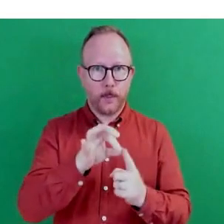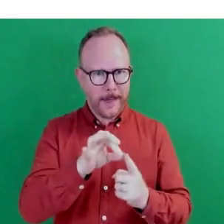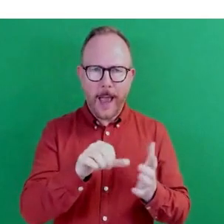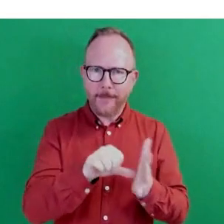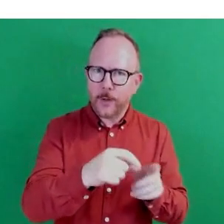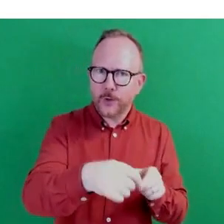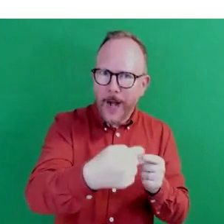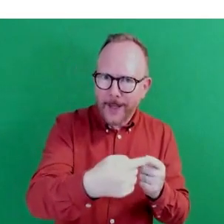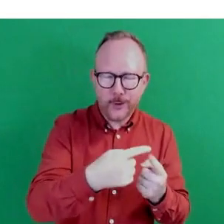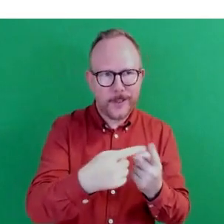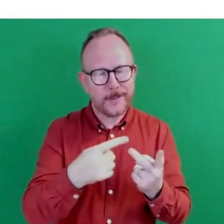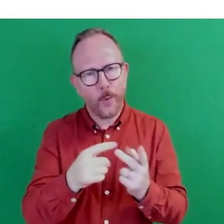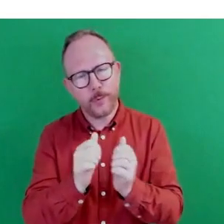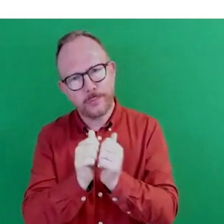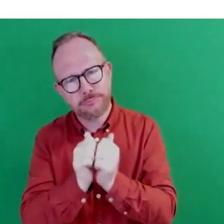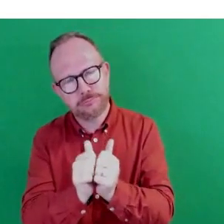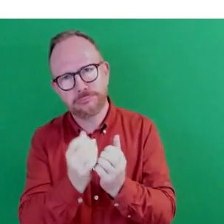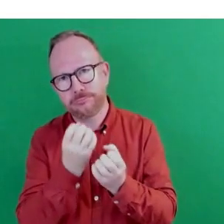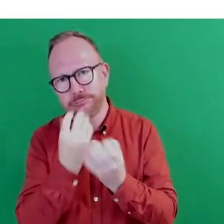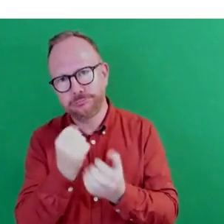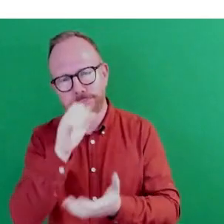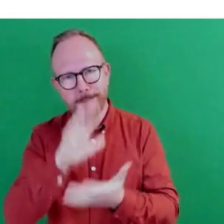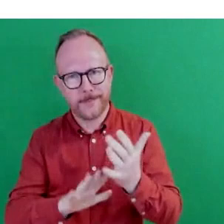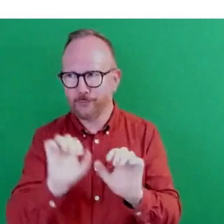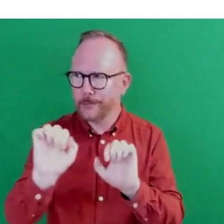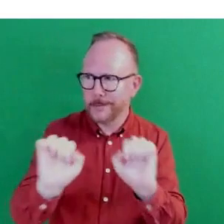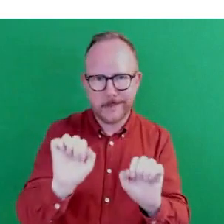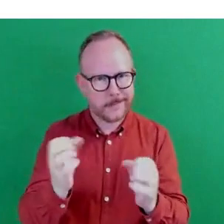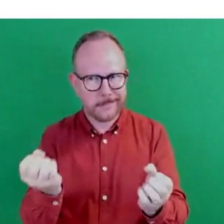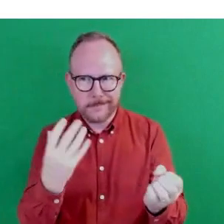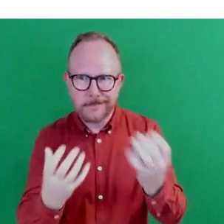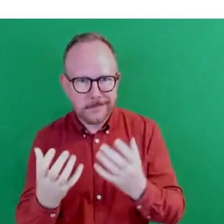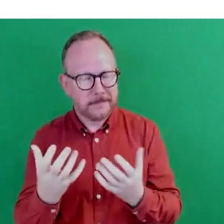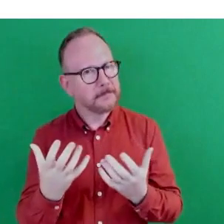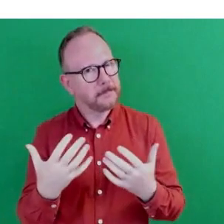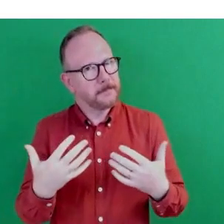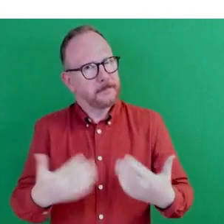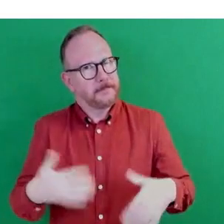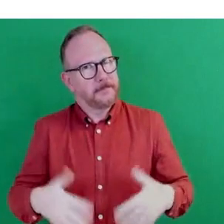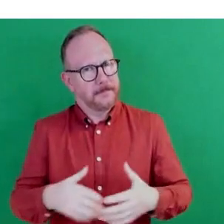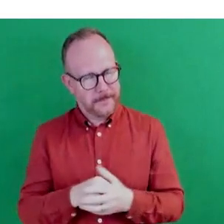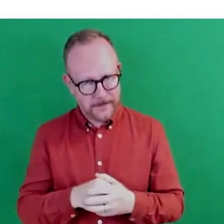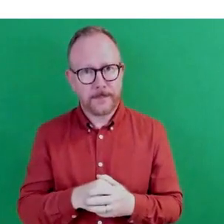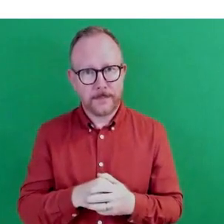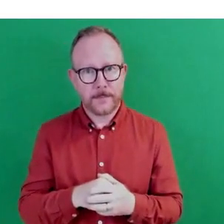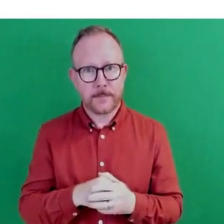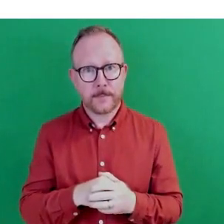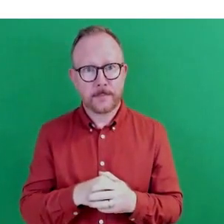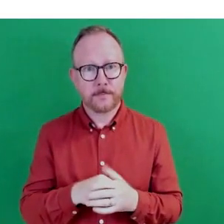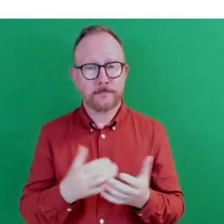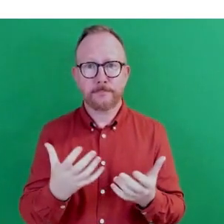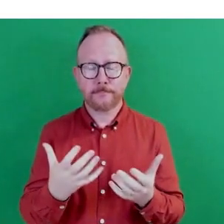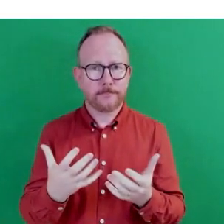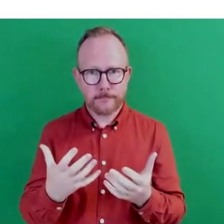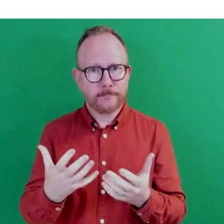has made it a really good experience for each of you. I think we've had loads and loads of